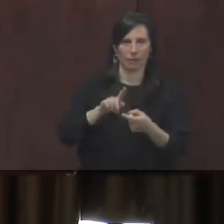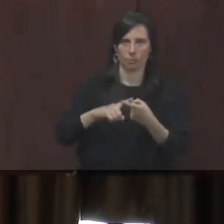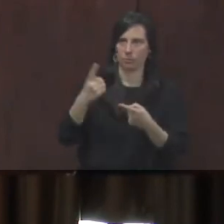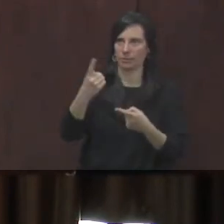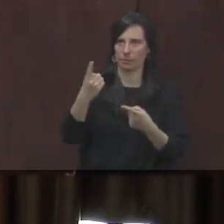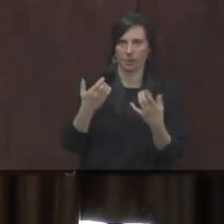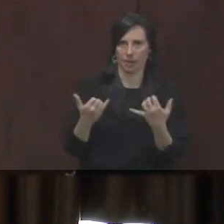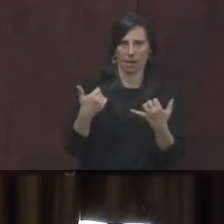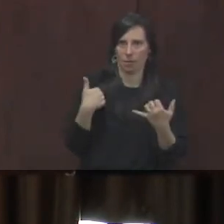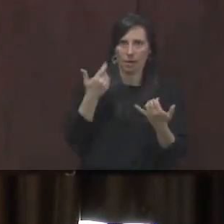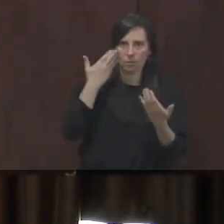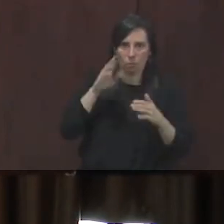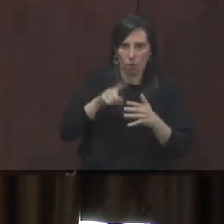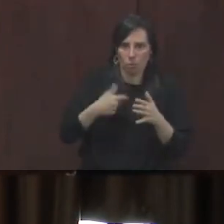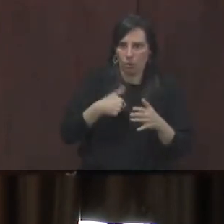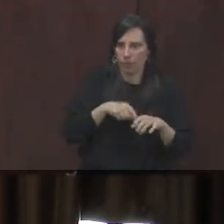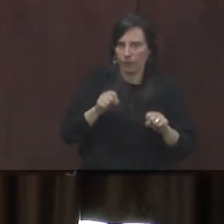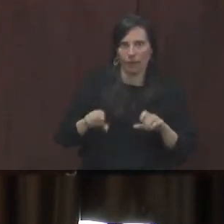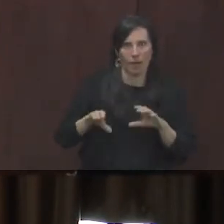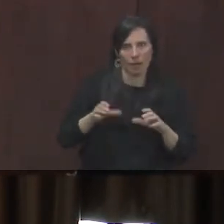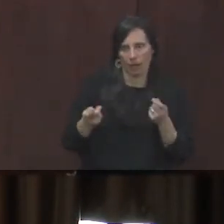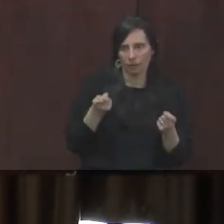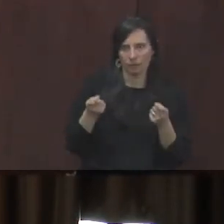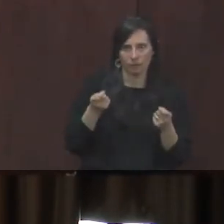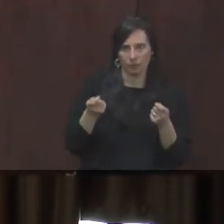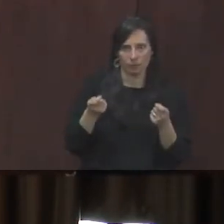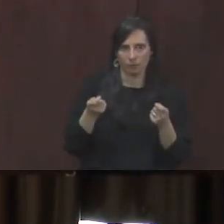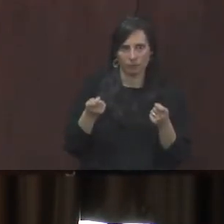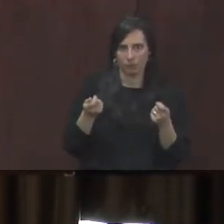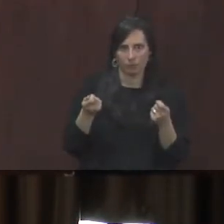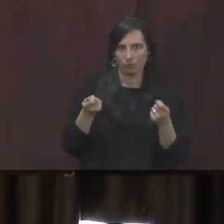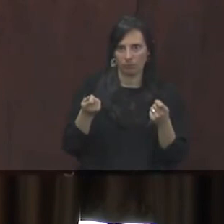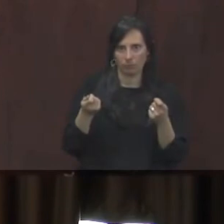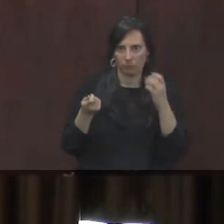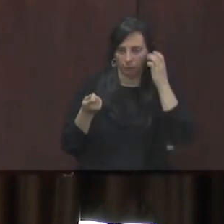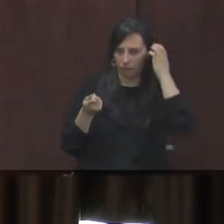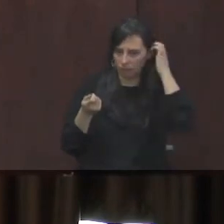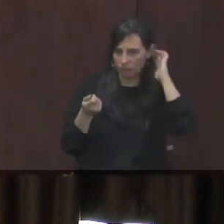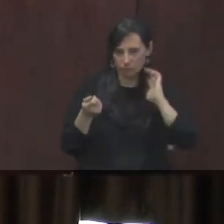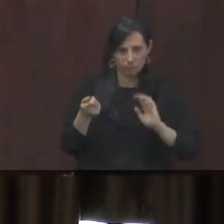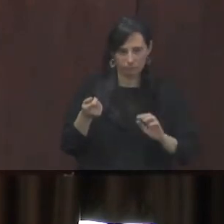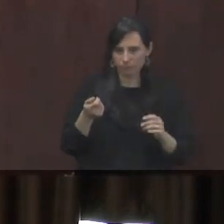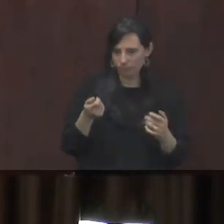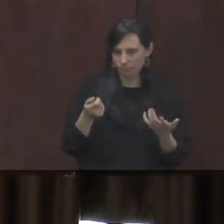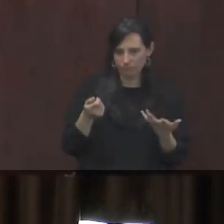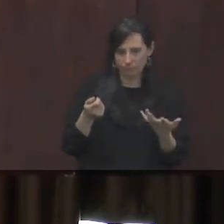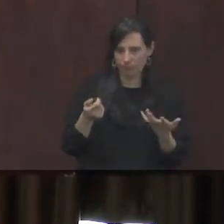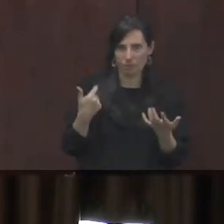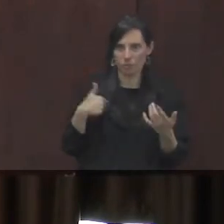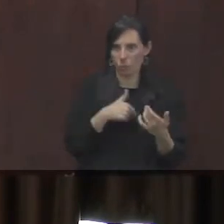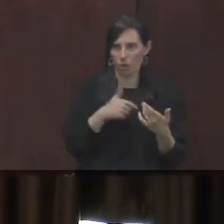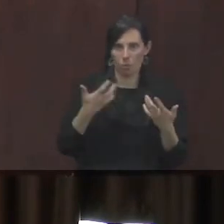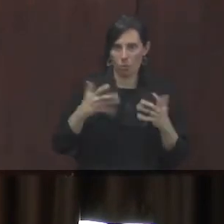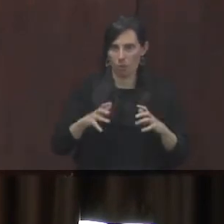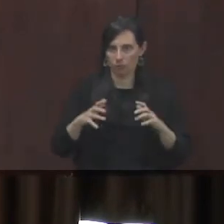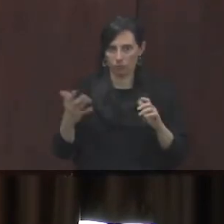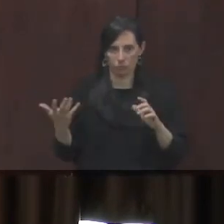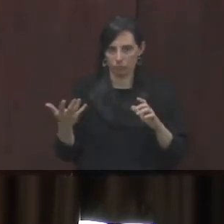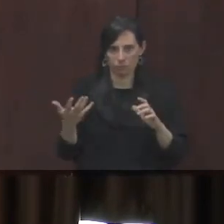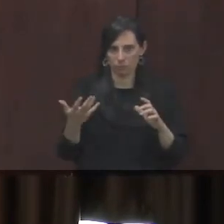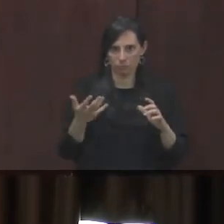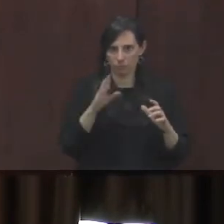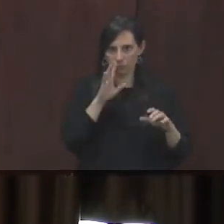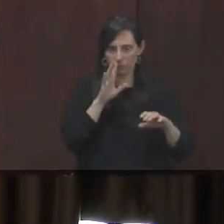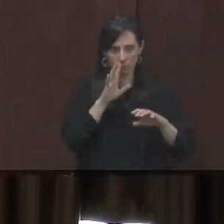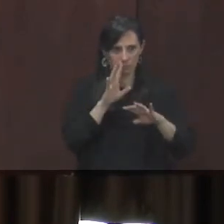without massively disrupting our other operations, which I'm going to talk in a moment, which is caring for all these COVID patients, which are washing up